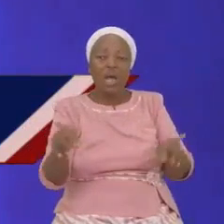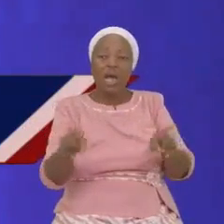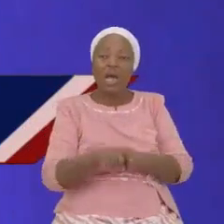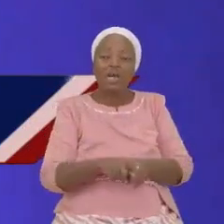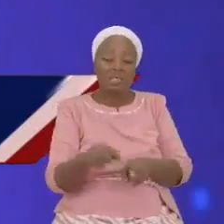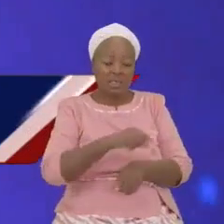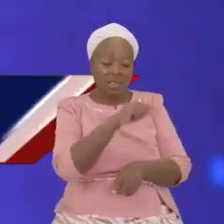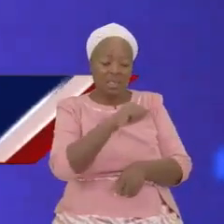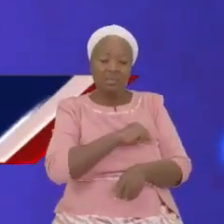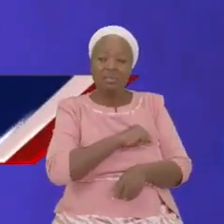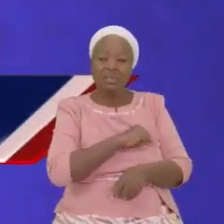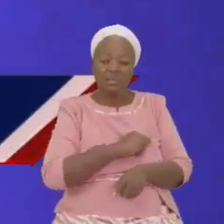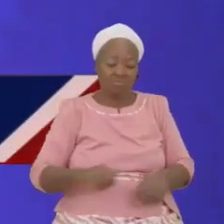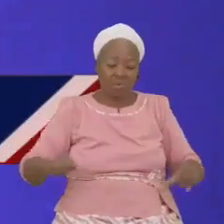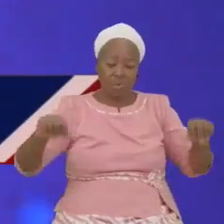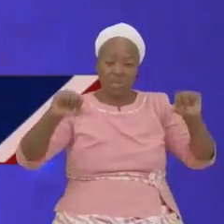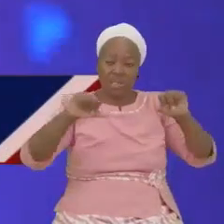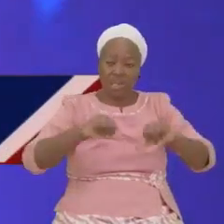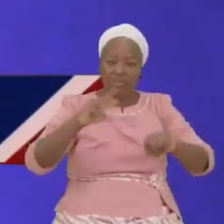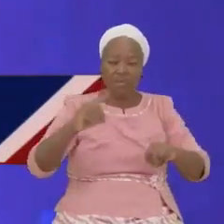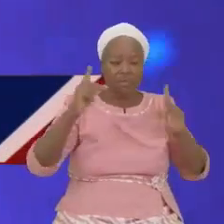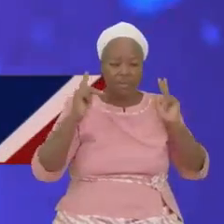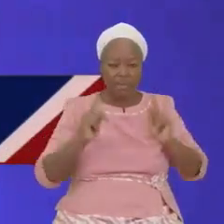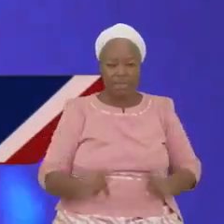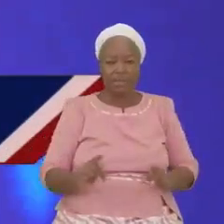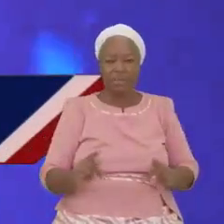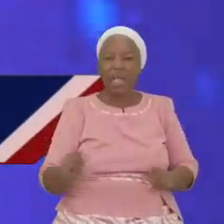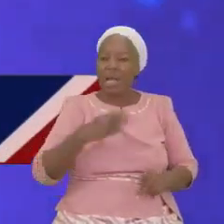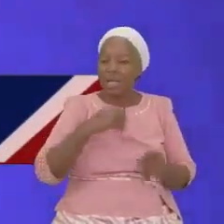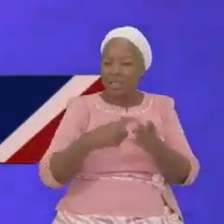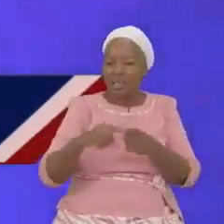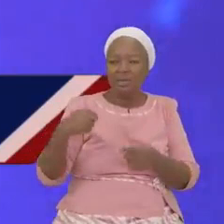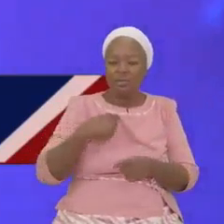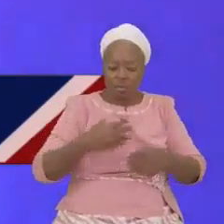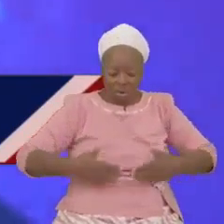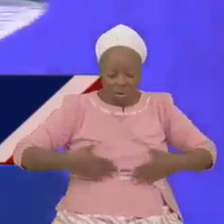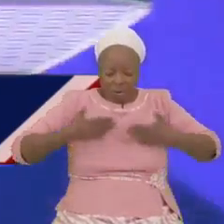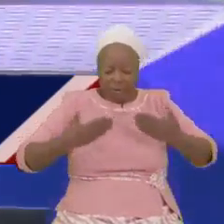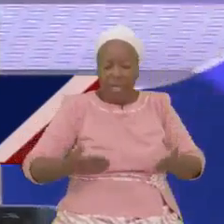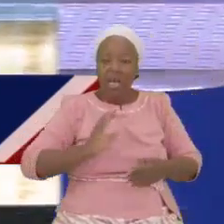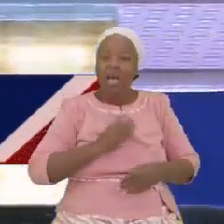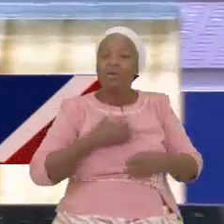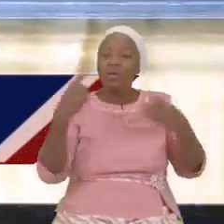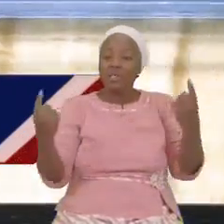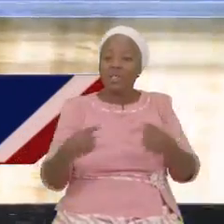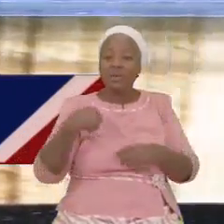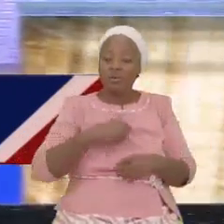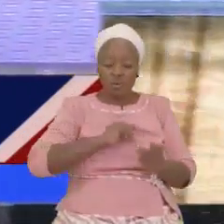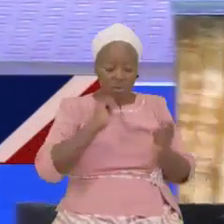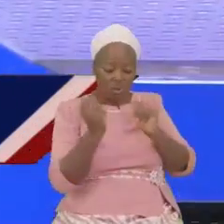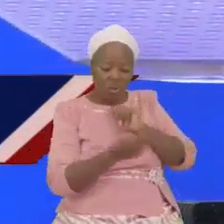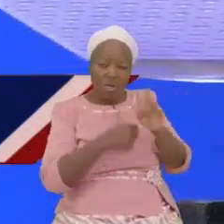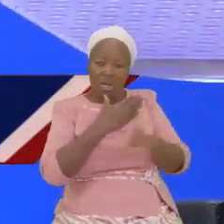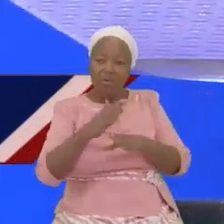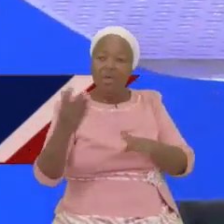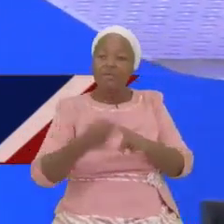guilty, condemned person, and then we confess our sin, we turn away from